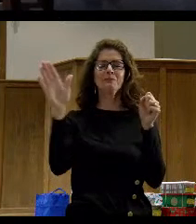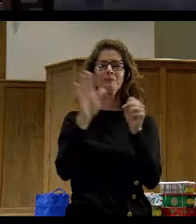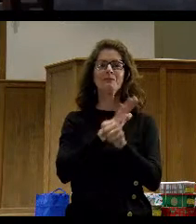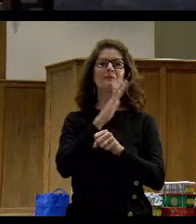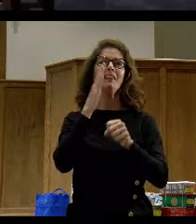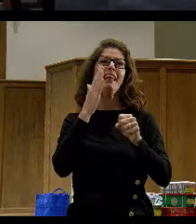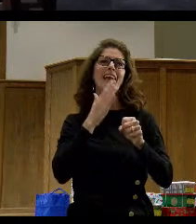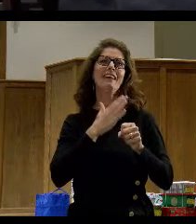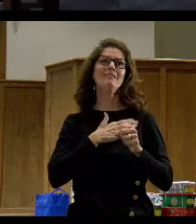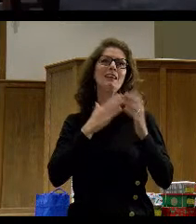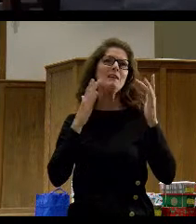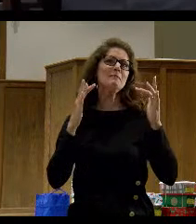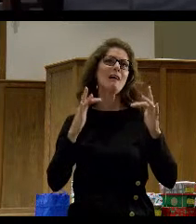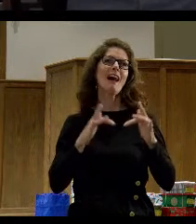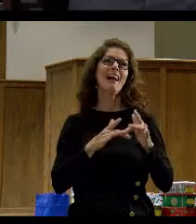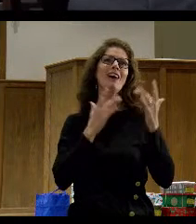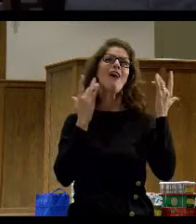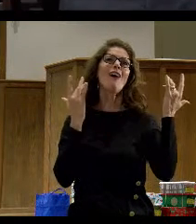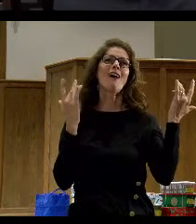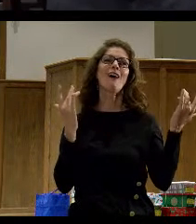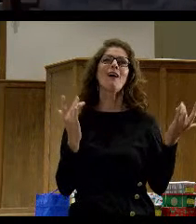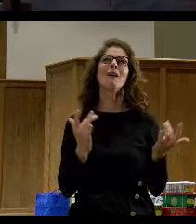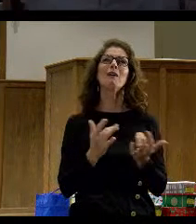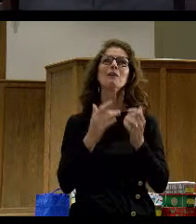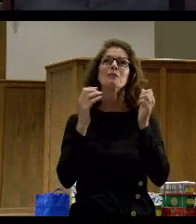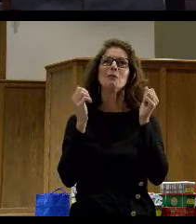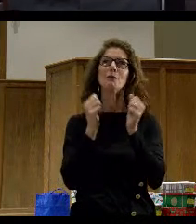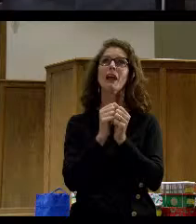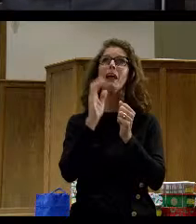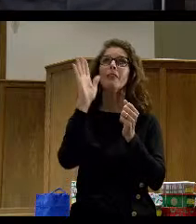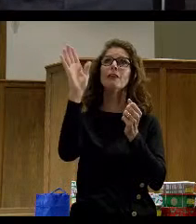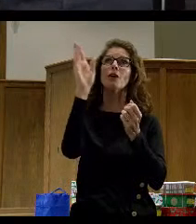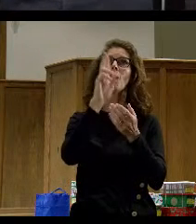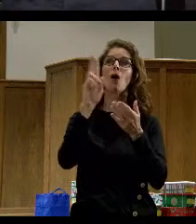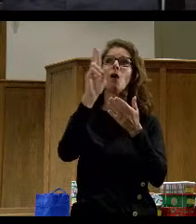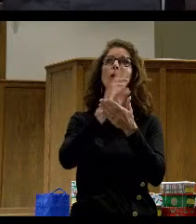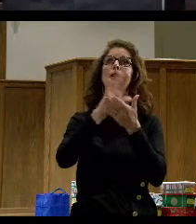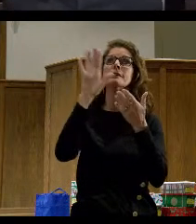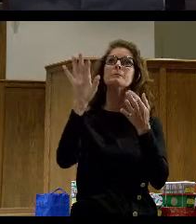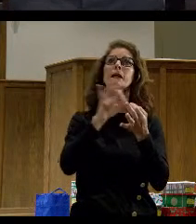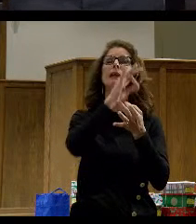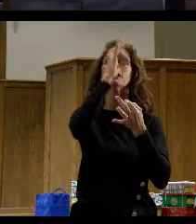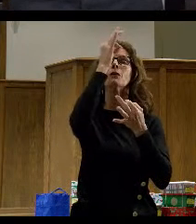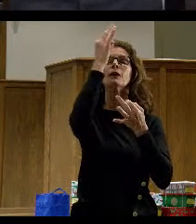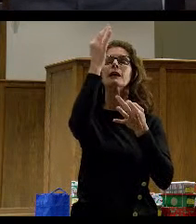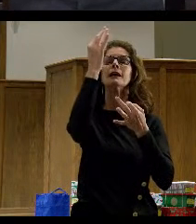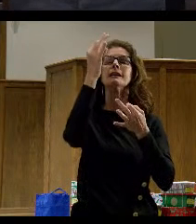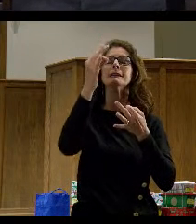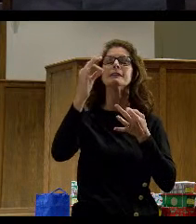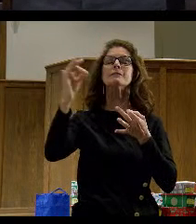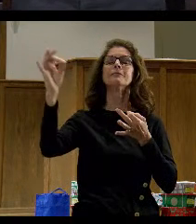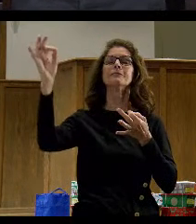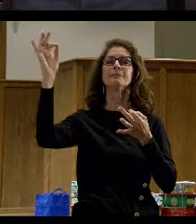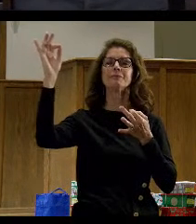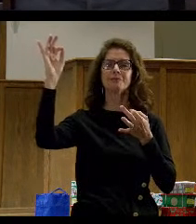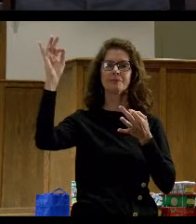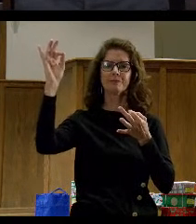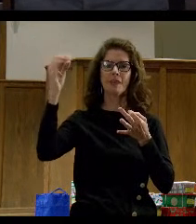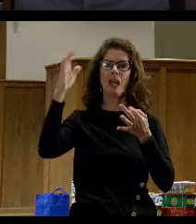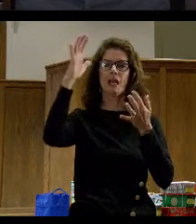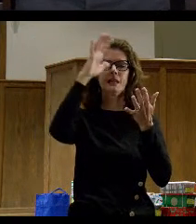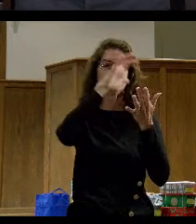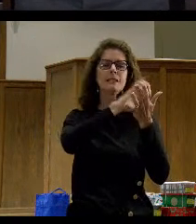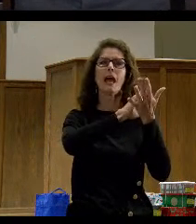Fill my heart with your Holy Spirit. Take